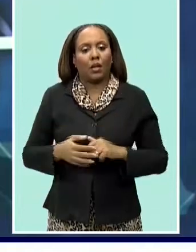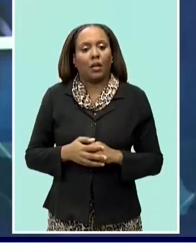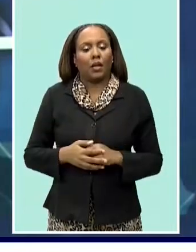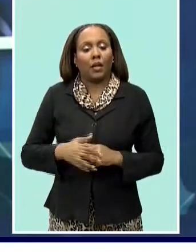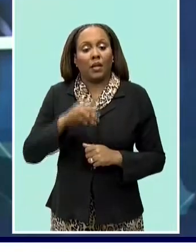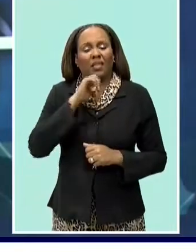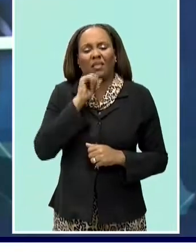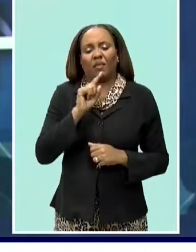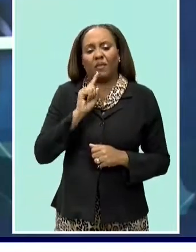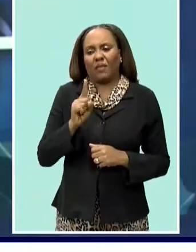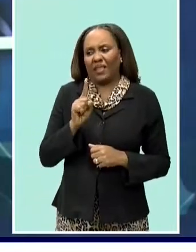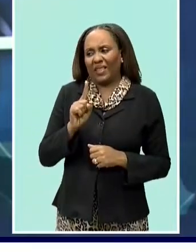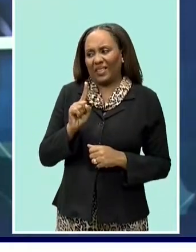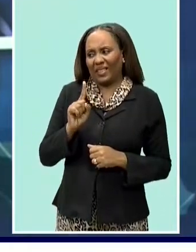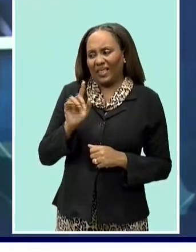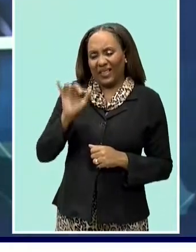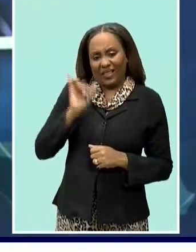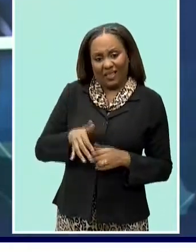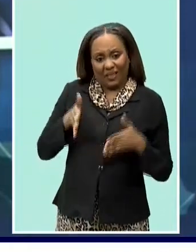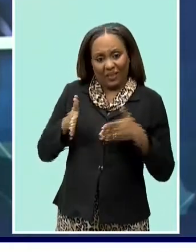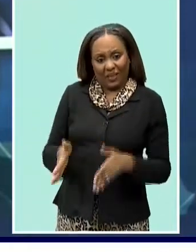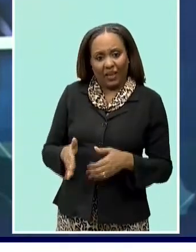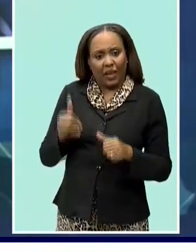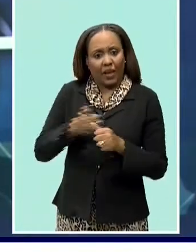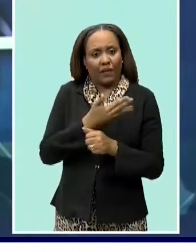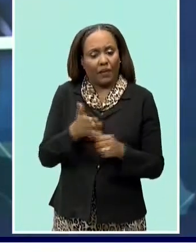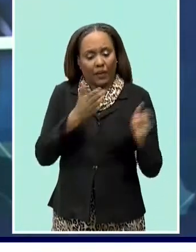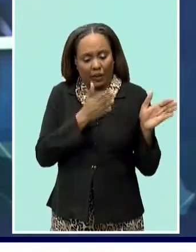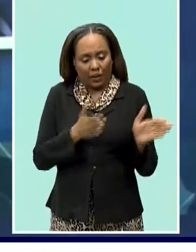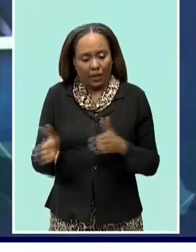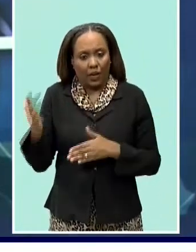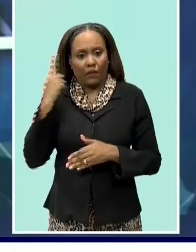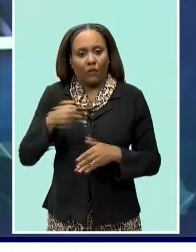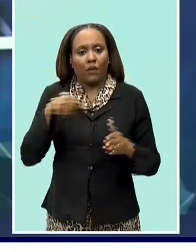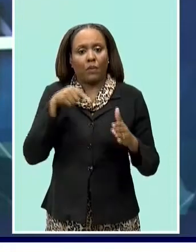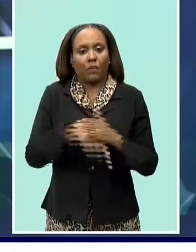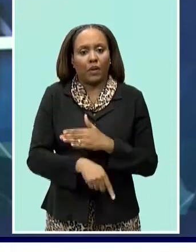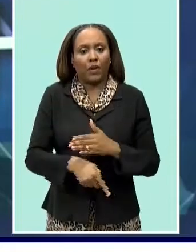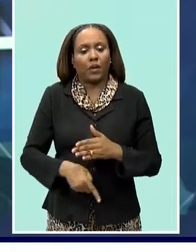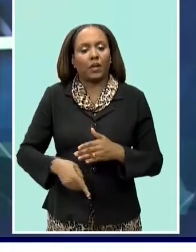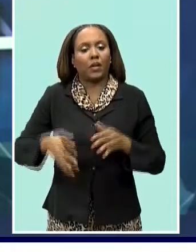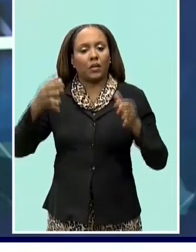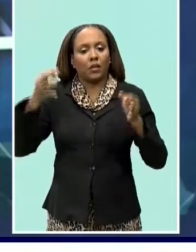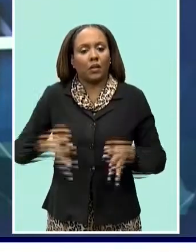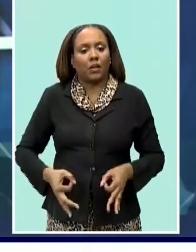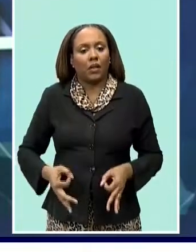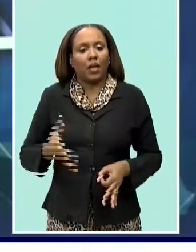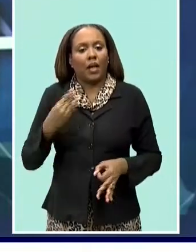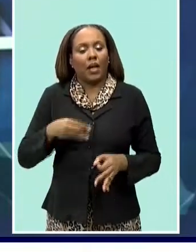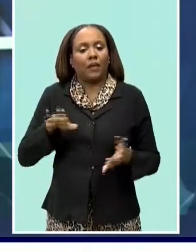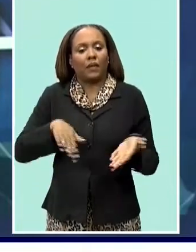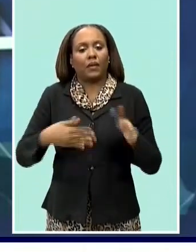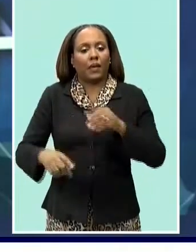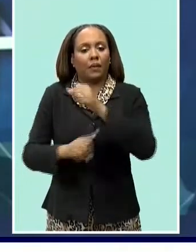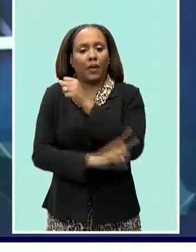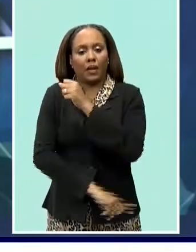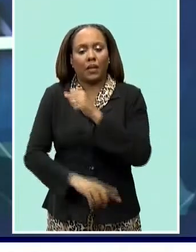it that way. He says all is in order for murder trials to proceed and for the death penalty to be imposed under